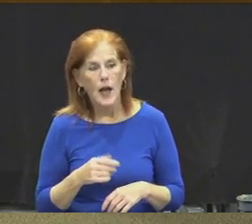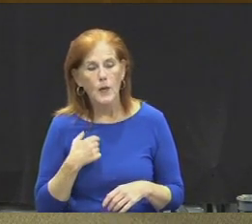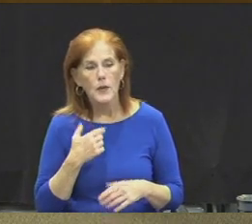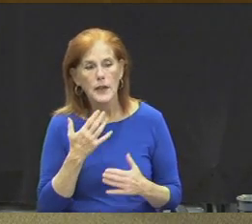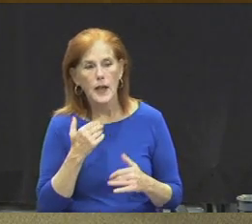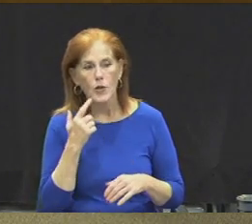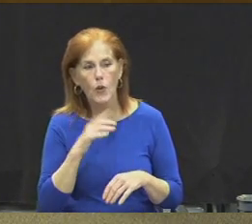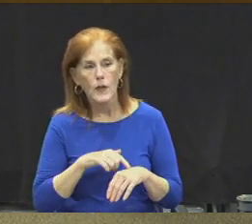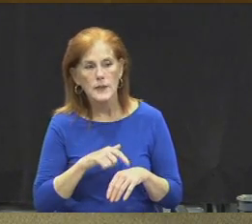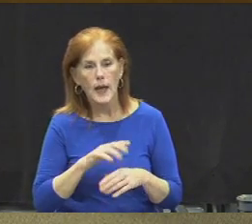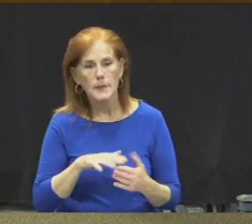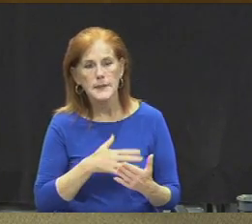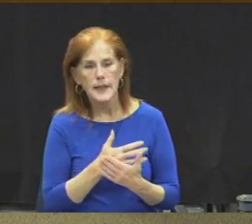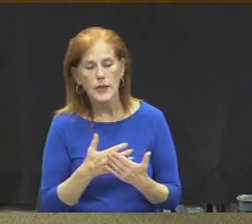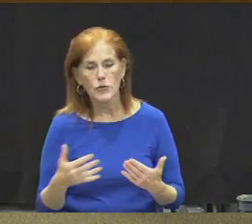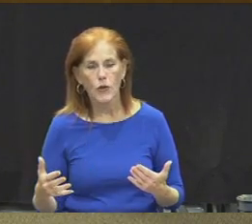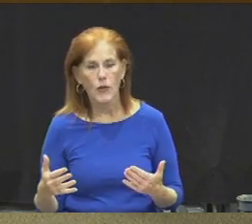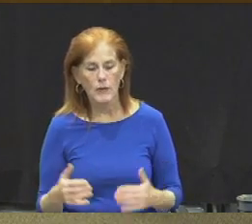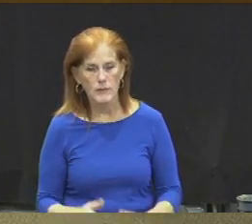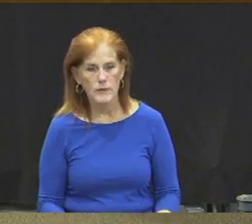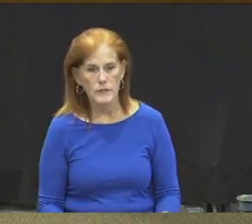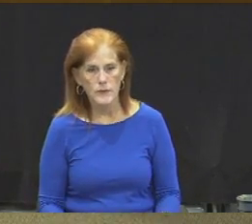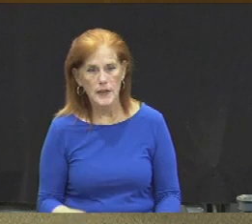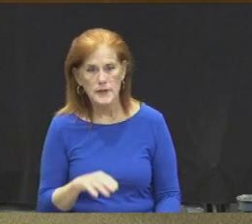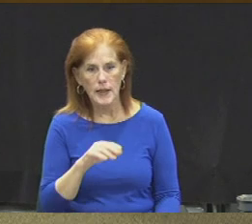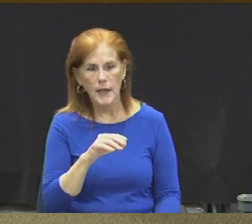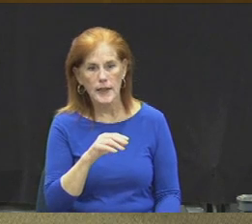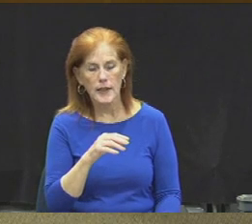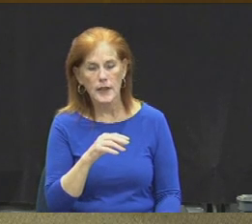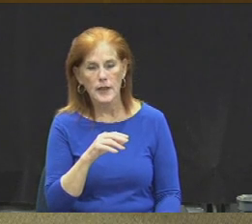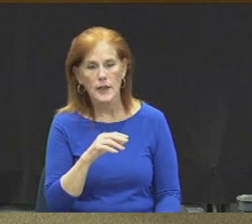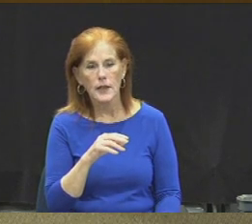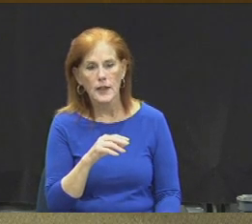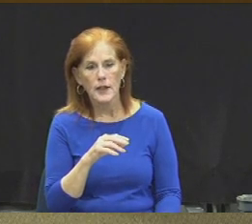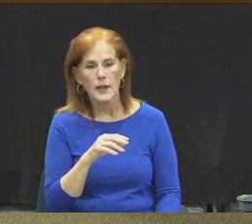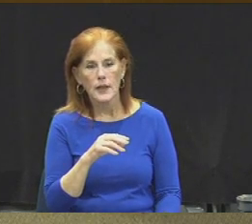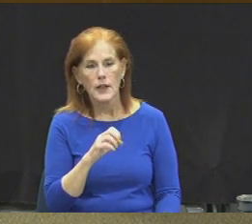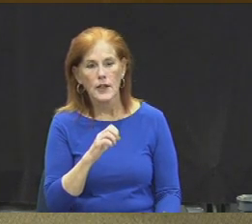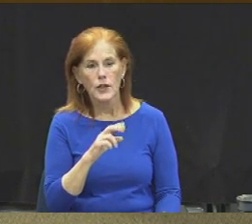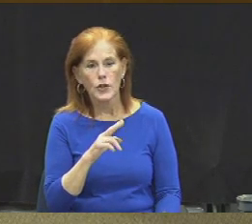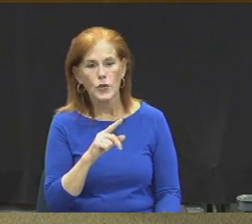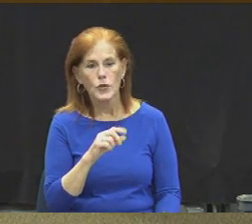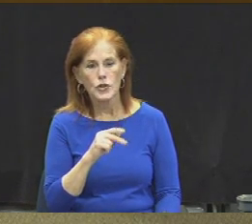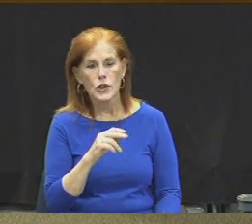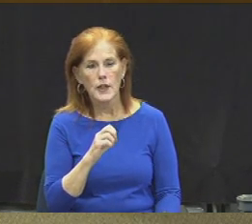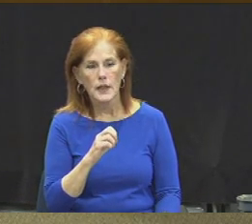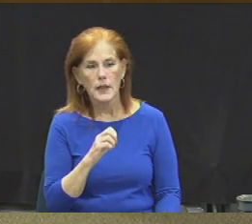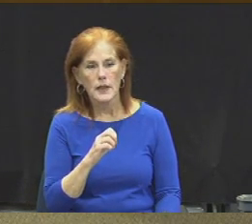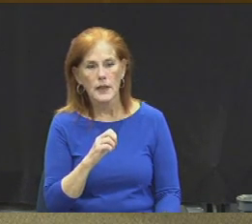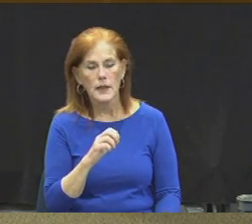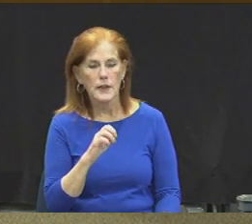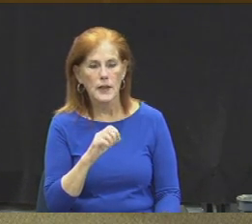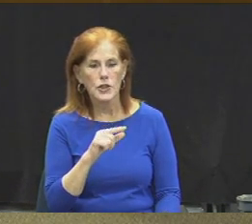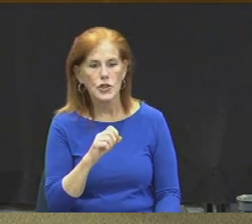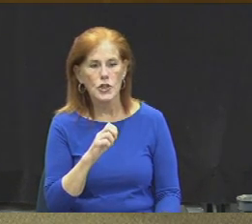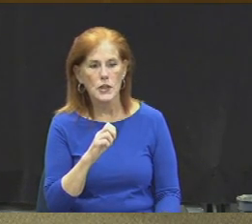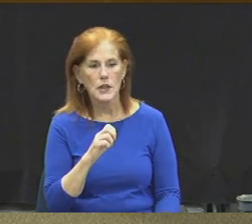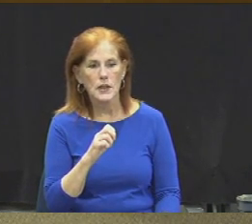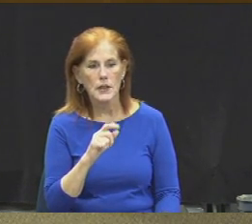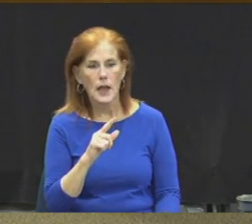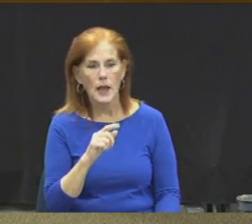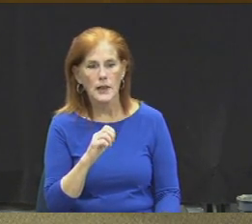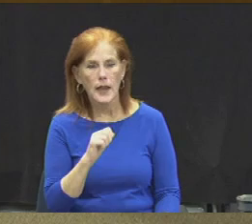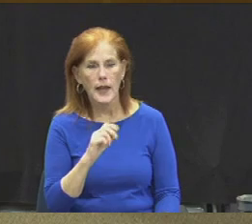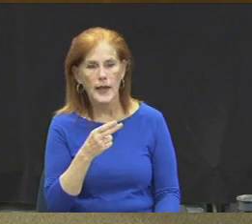timeline is, so people would know on It's like that Eugene Leahy, I can see, because I think they have to just. They started there, I